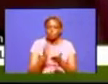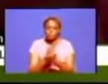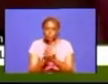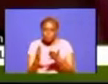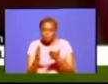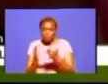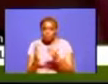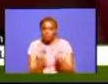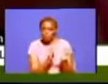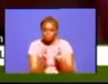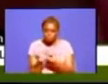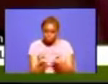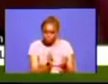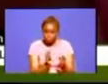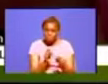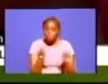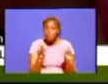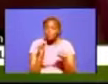However, this has been